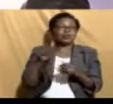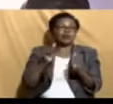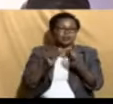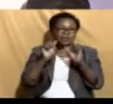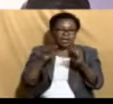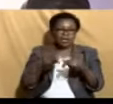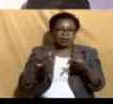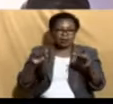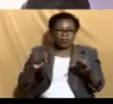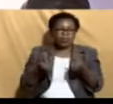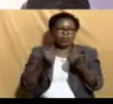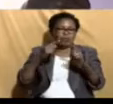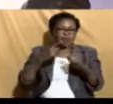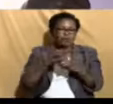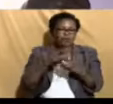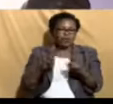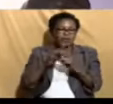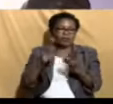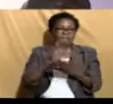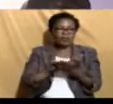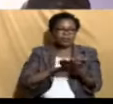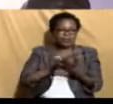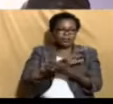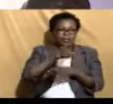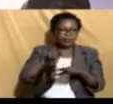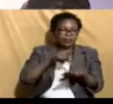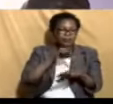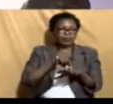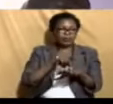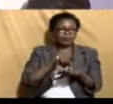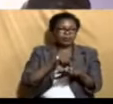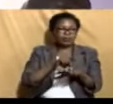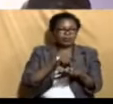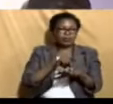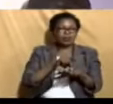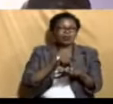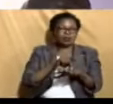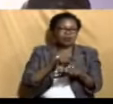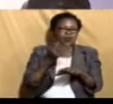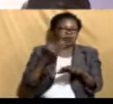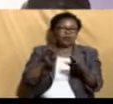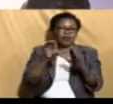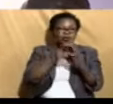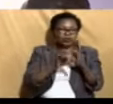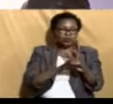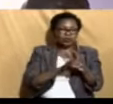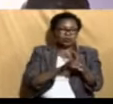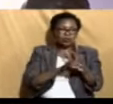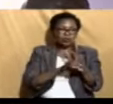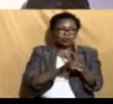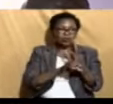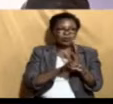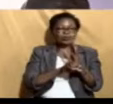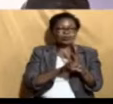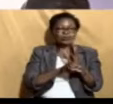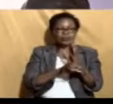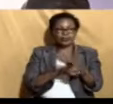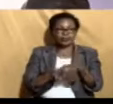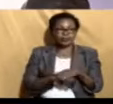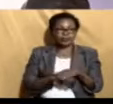of the very basic values and principles that underpin our constitutional architecture and design, and indeed our